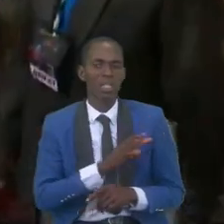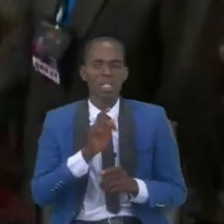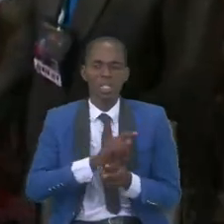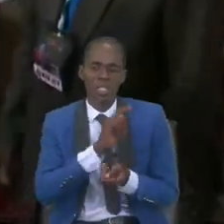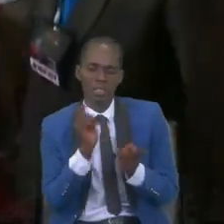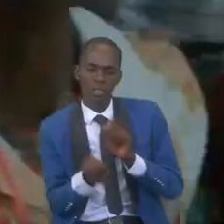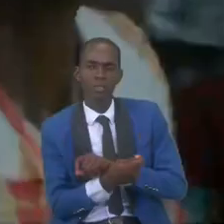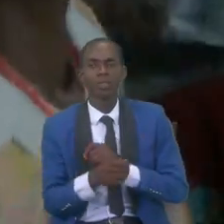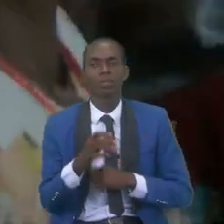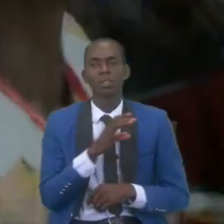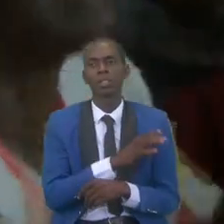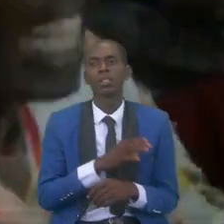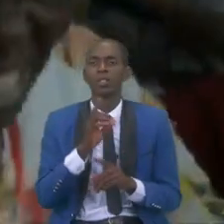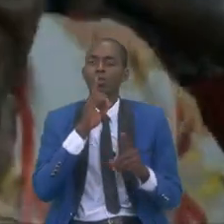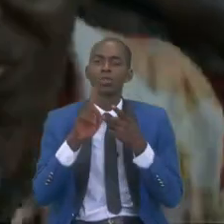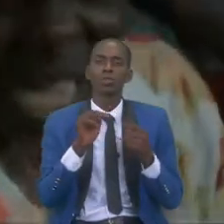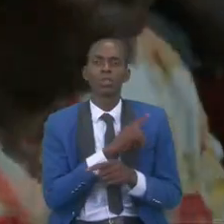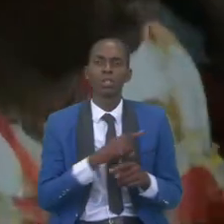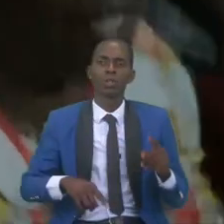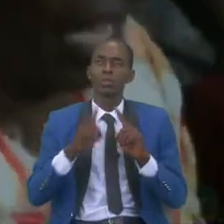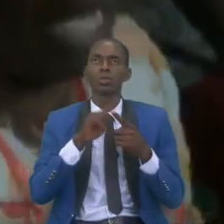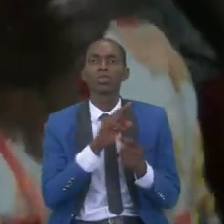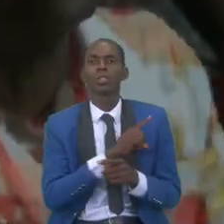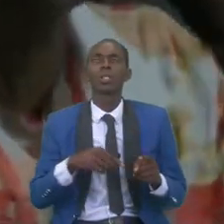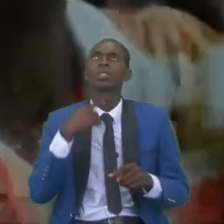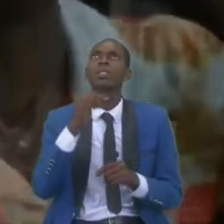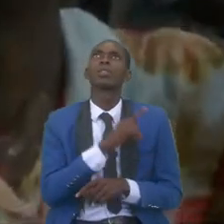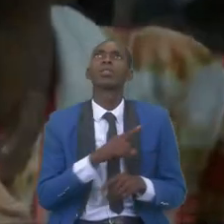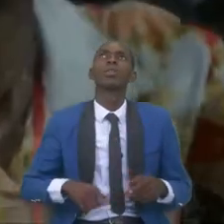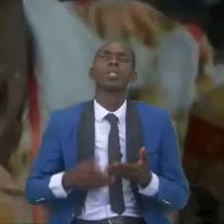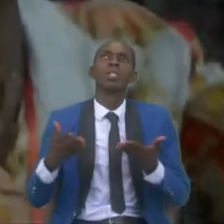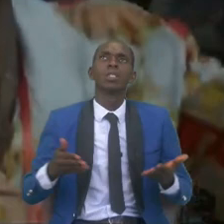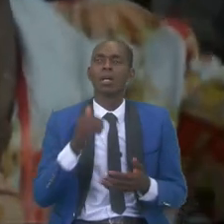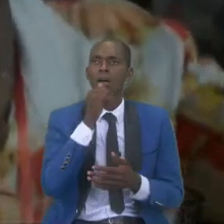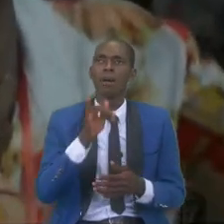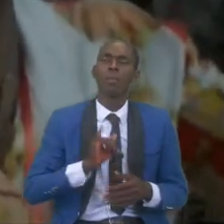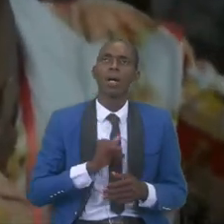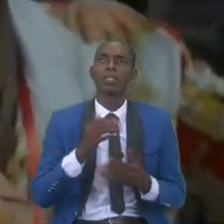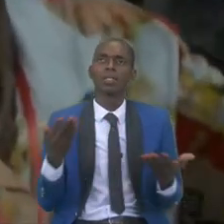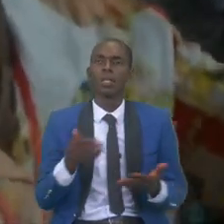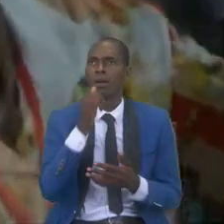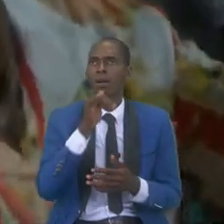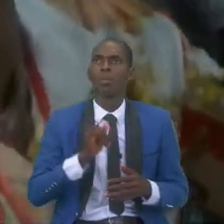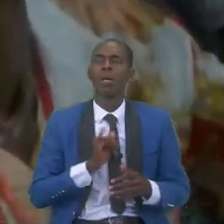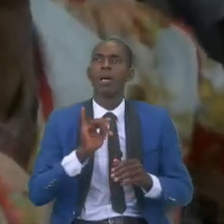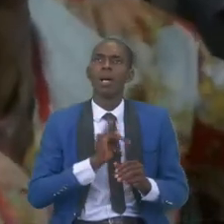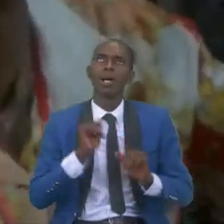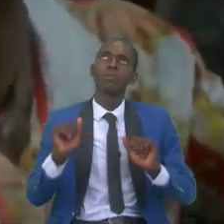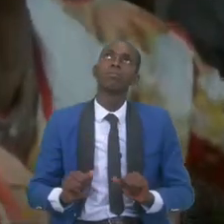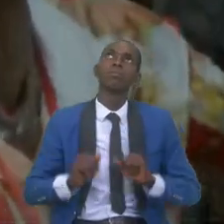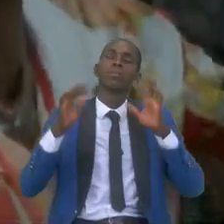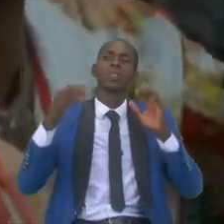transformed character. Tell the Lord and say, Lord, here am I, here am I. I give myself,